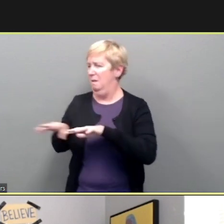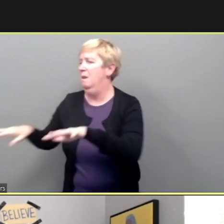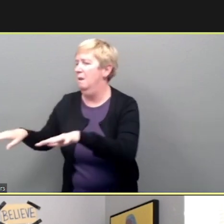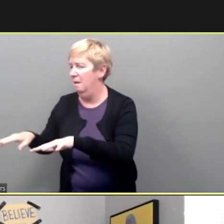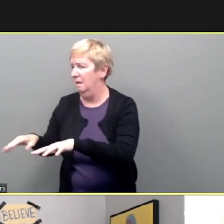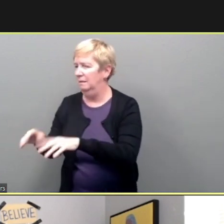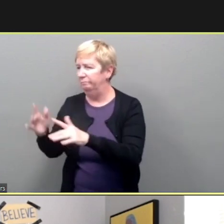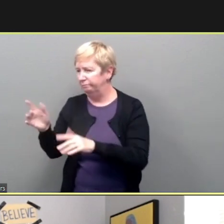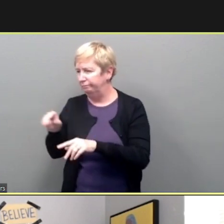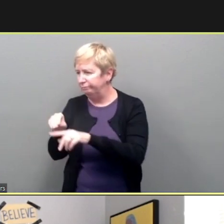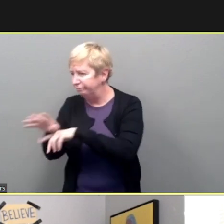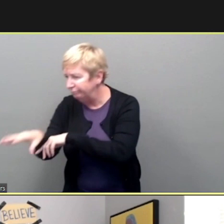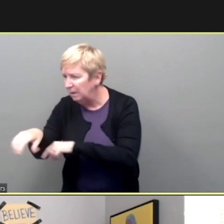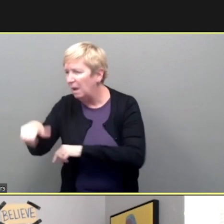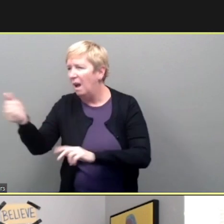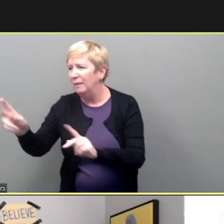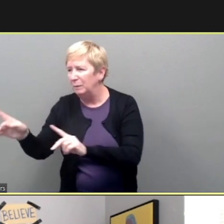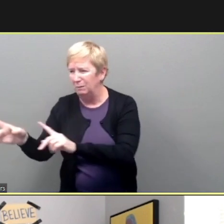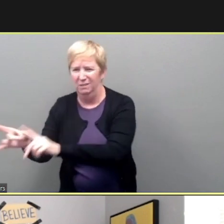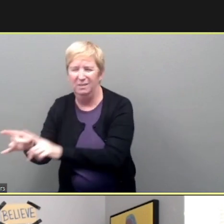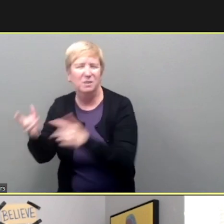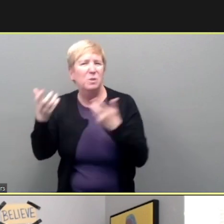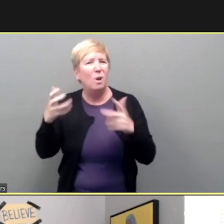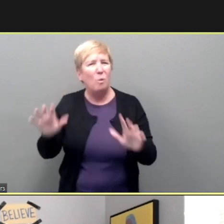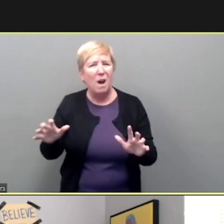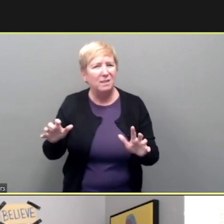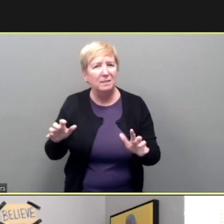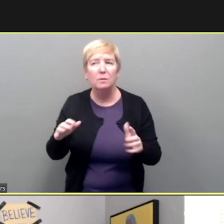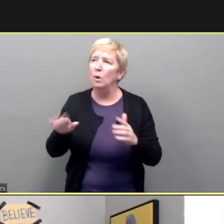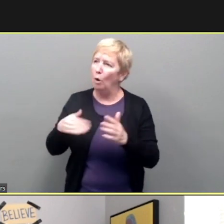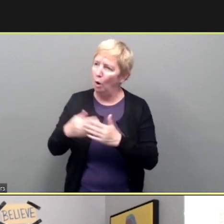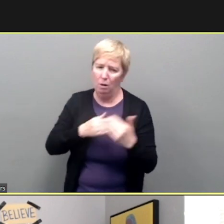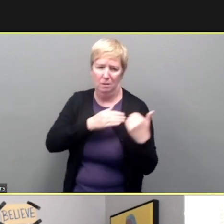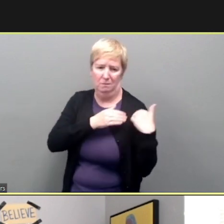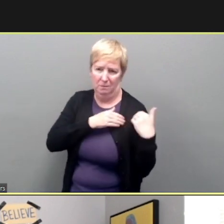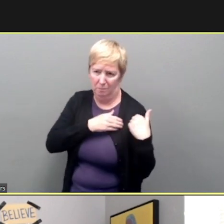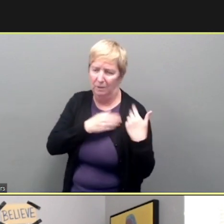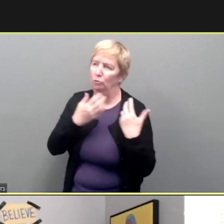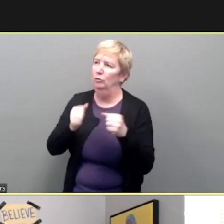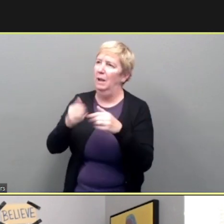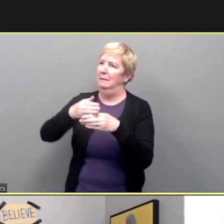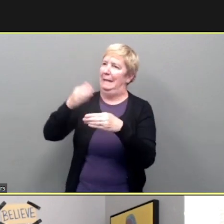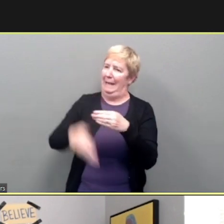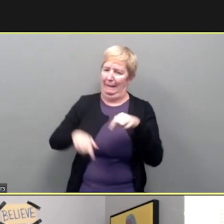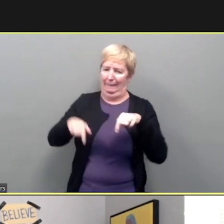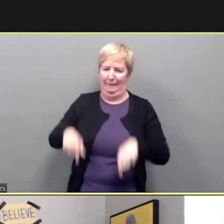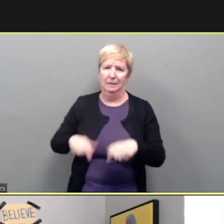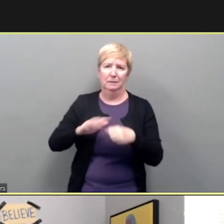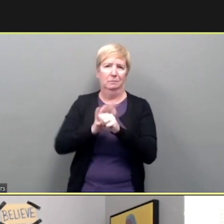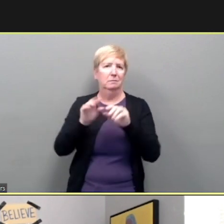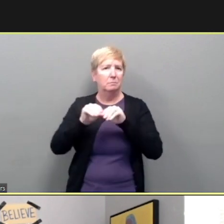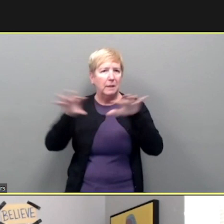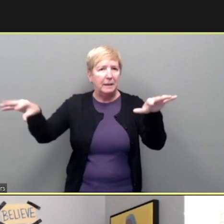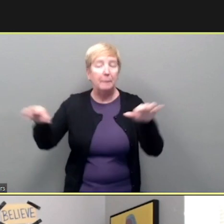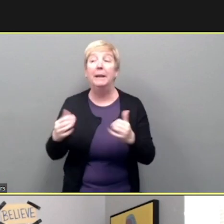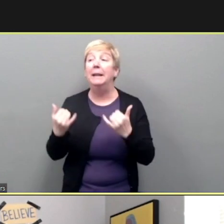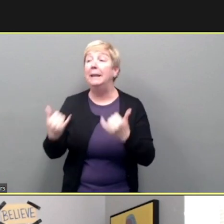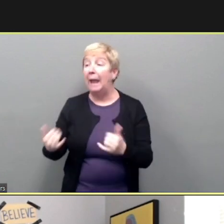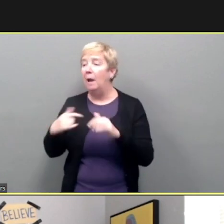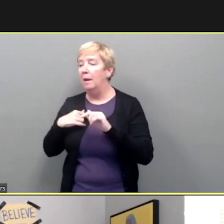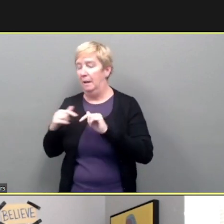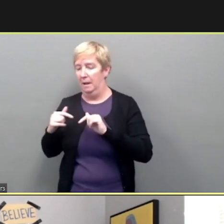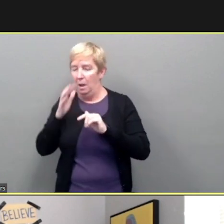it's just our little part to do to try to help end the pandemic. So thank you so much. And I'm going to pass it over to